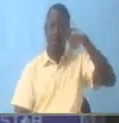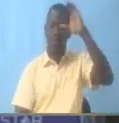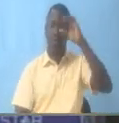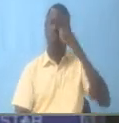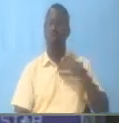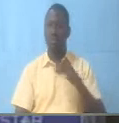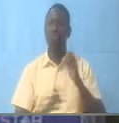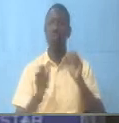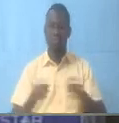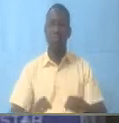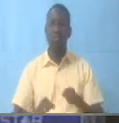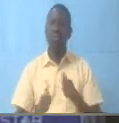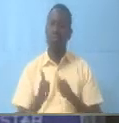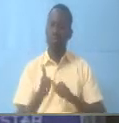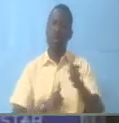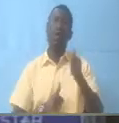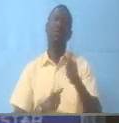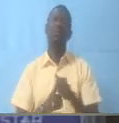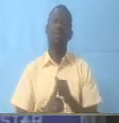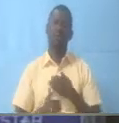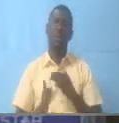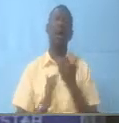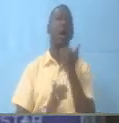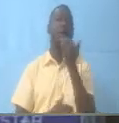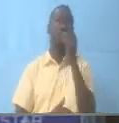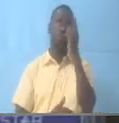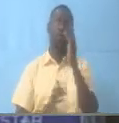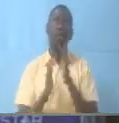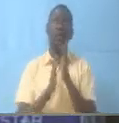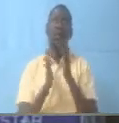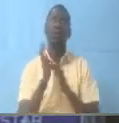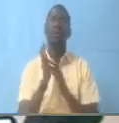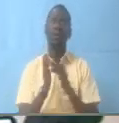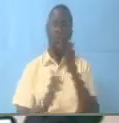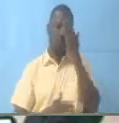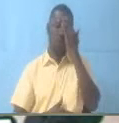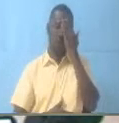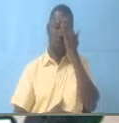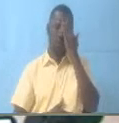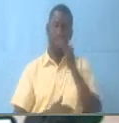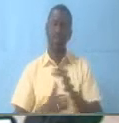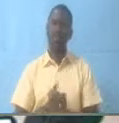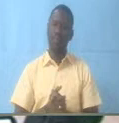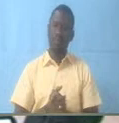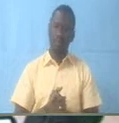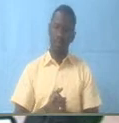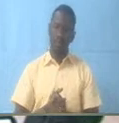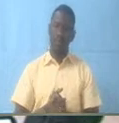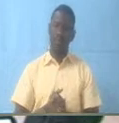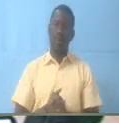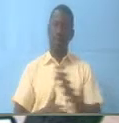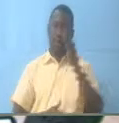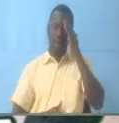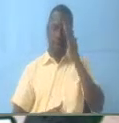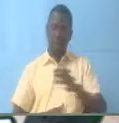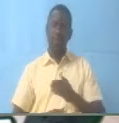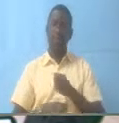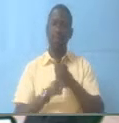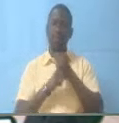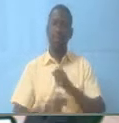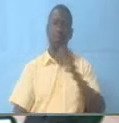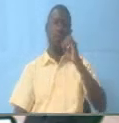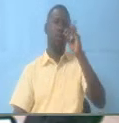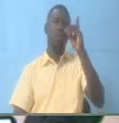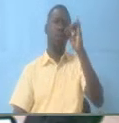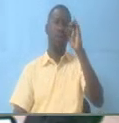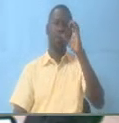course. This we ask through Jesus Christ our Lord. Amen. Amen. Thank you very much indeed, Bishop